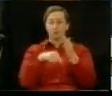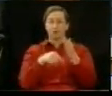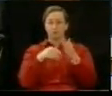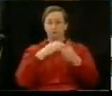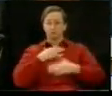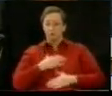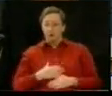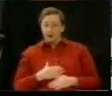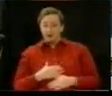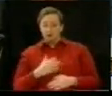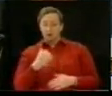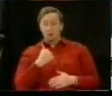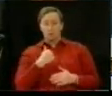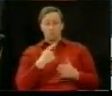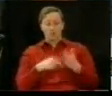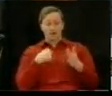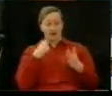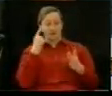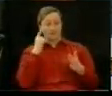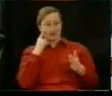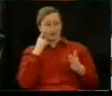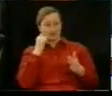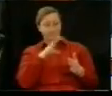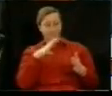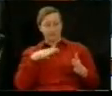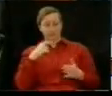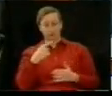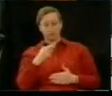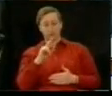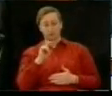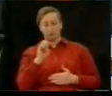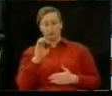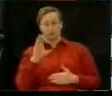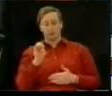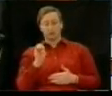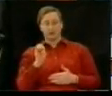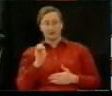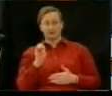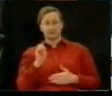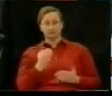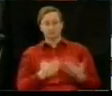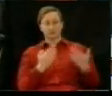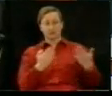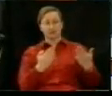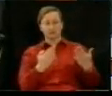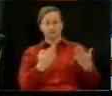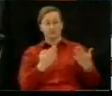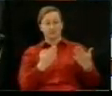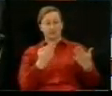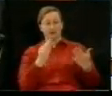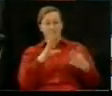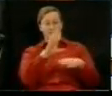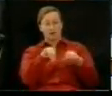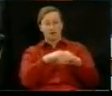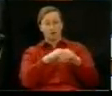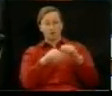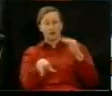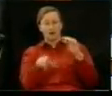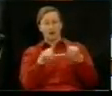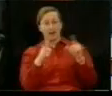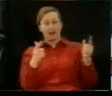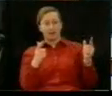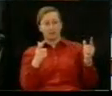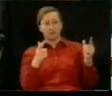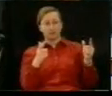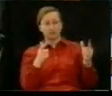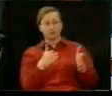hear, Commissioner Griess suggesting is that it contains some language to request our legislative